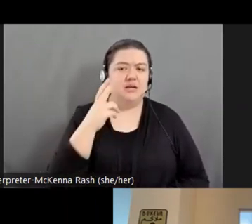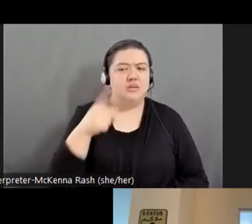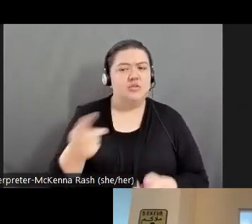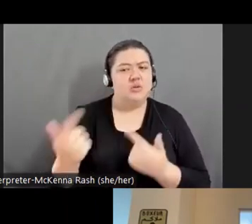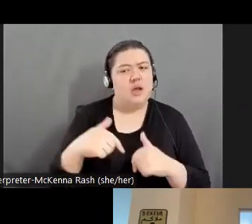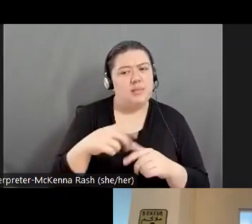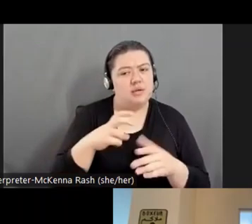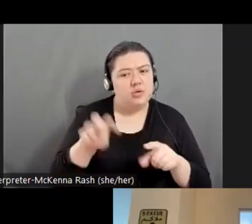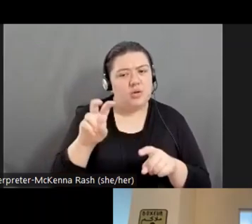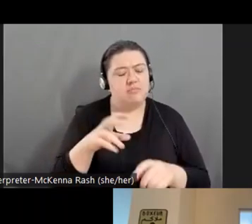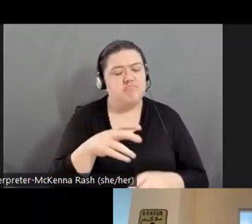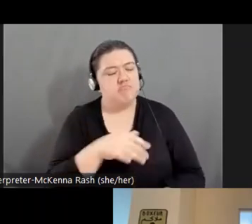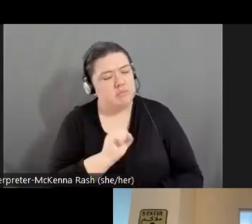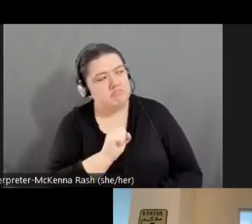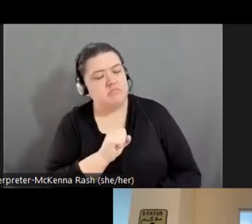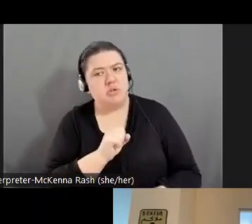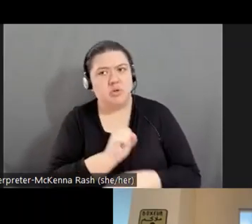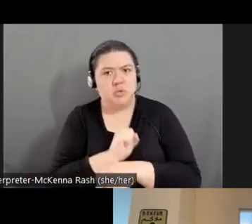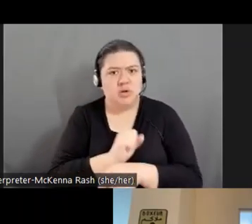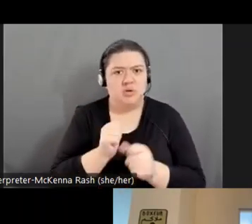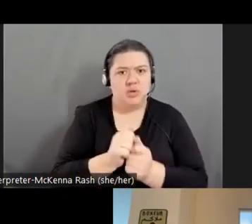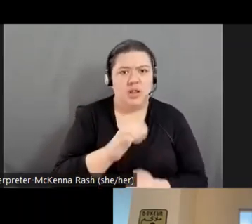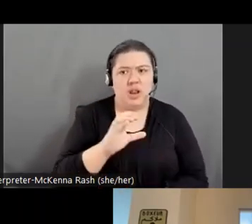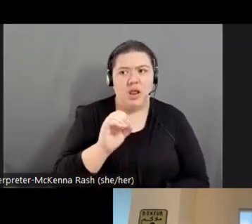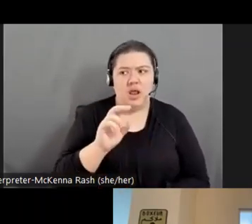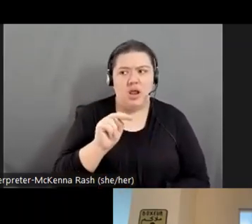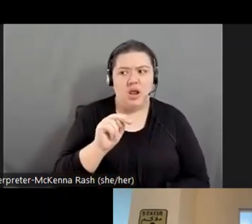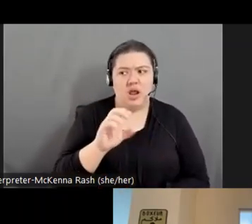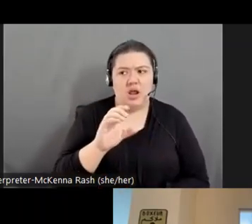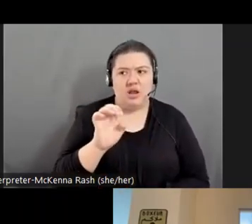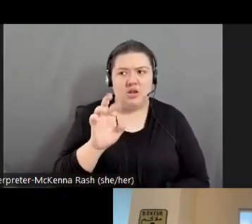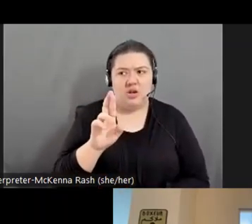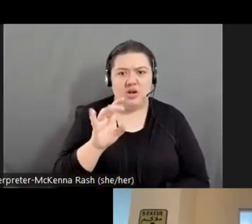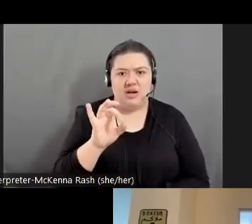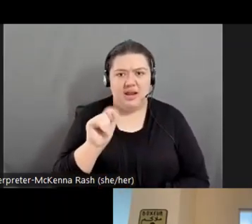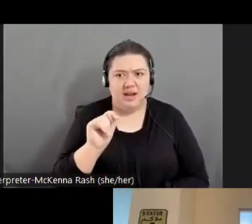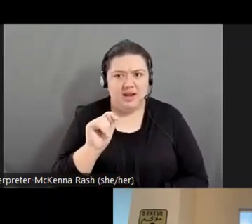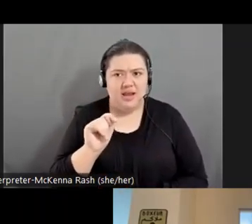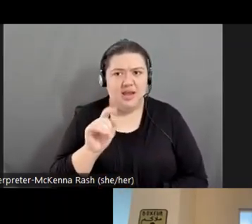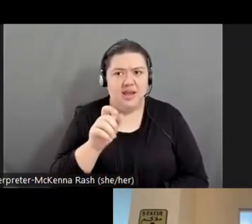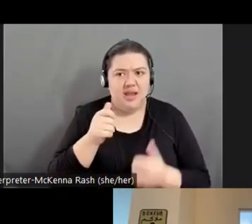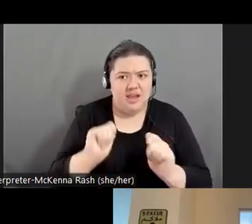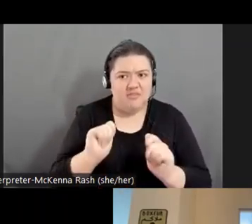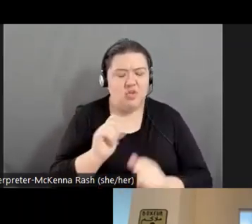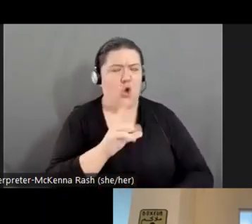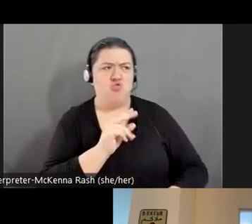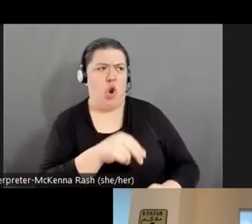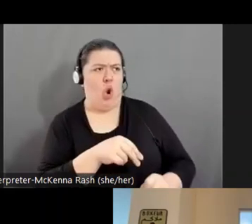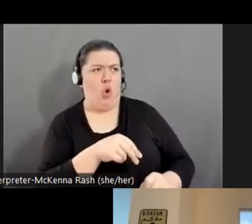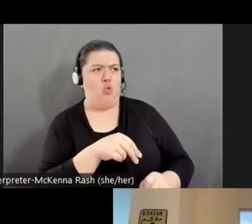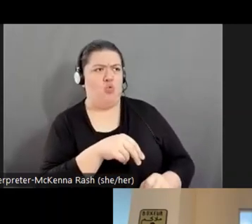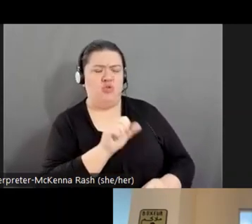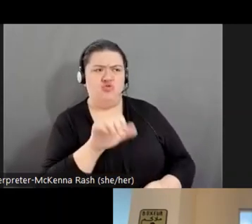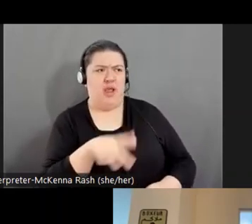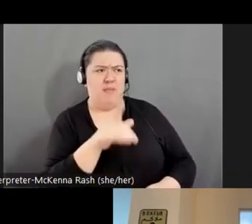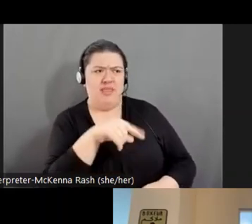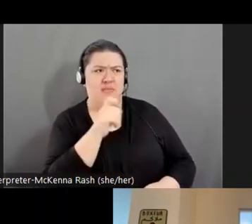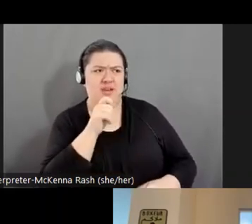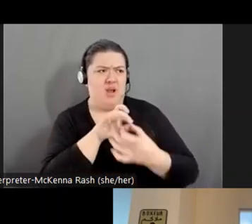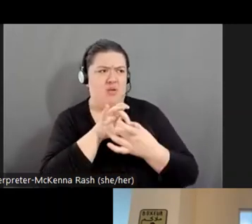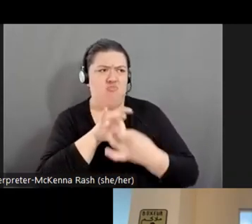"Yep, working with Concerted Efforts." "Oh no, man, we dropped them. We're not working with Concerted Efforts anymore." And